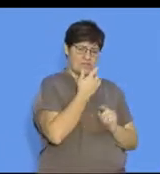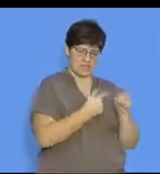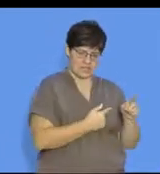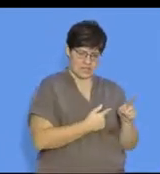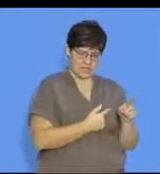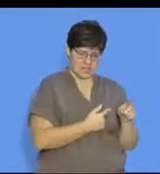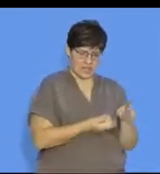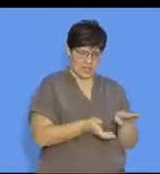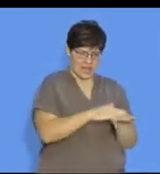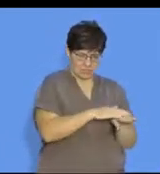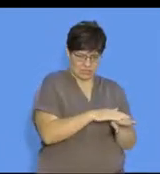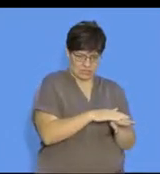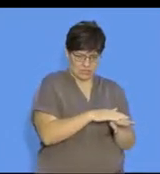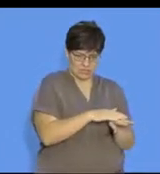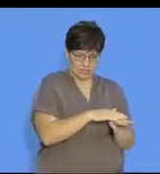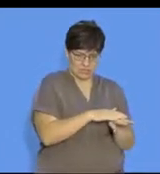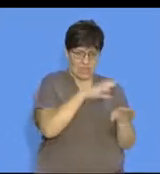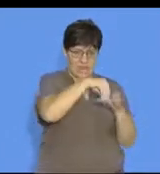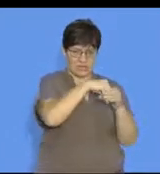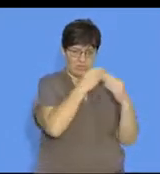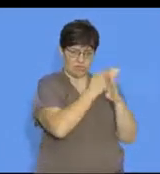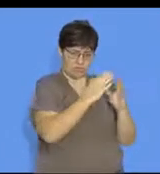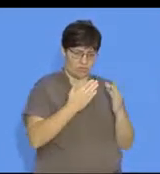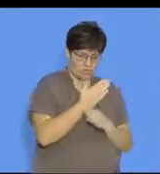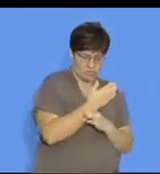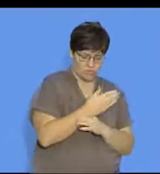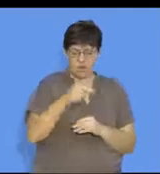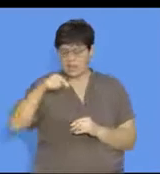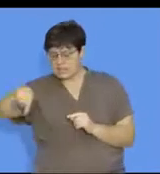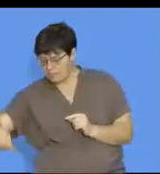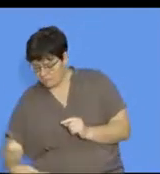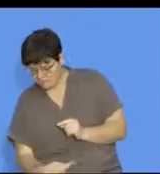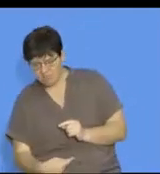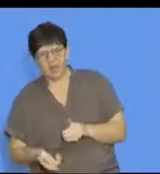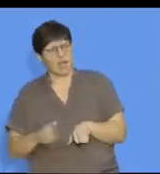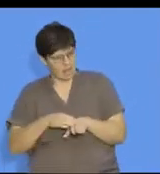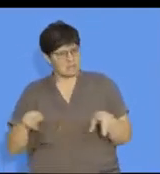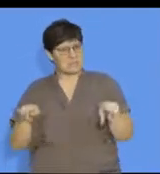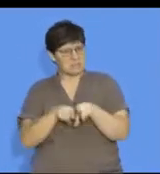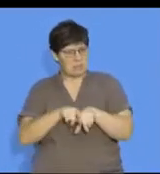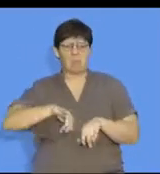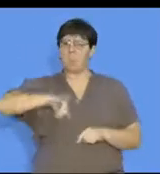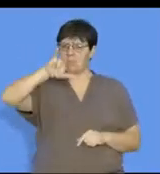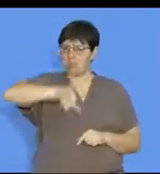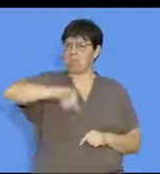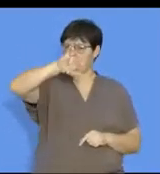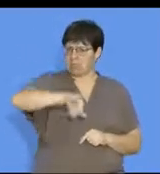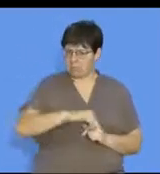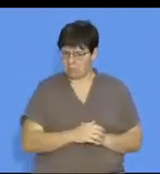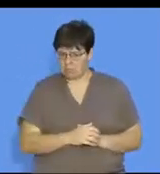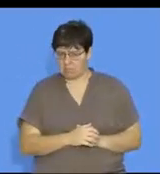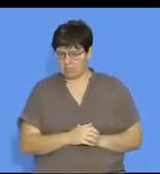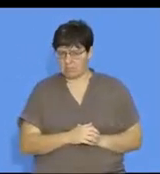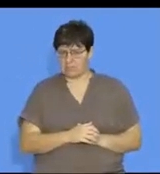the battery or the internal resistor of the battery is equals to the current that passes through the light